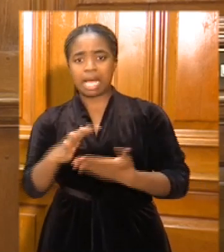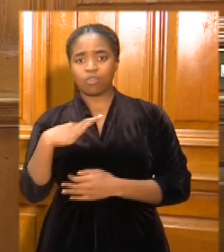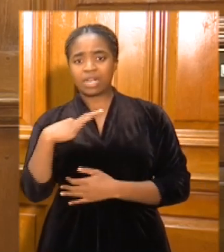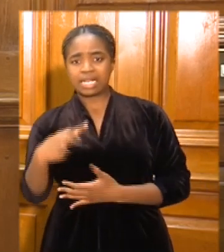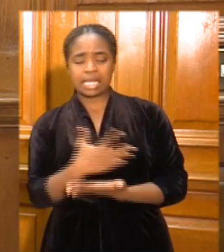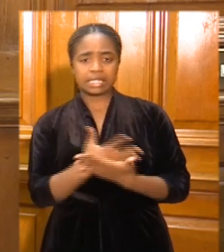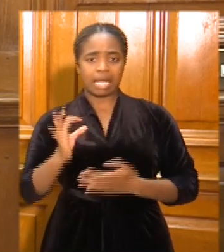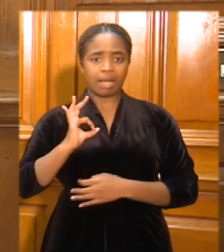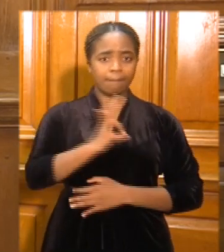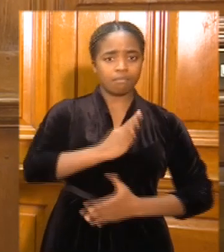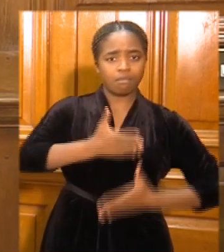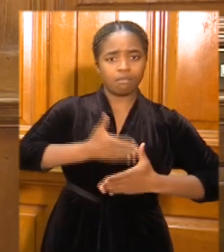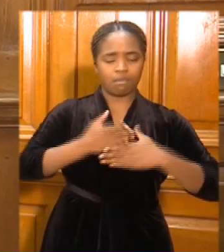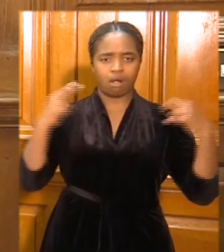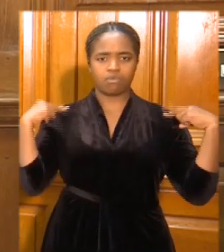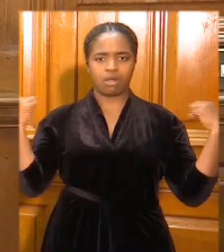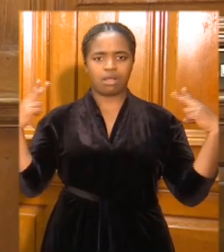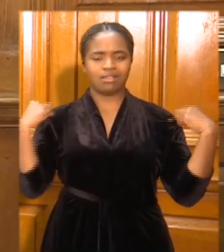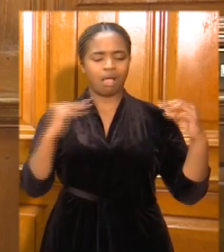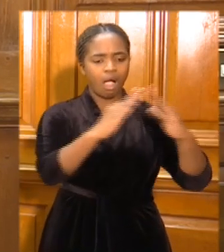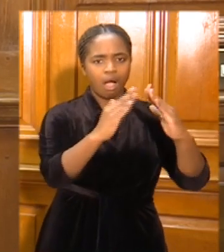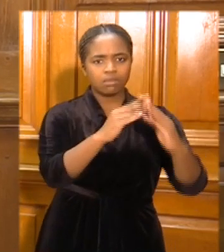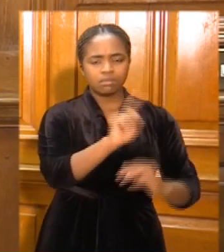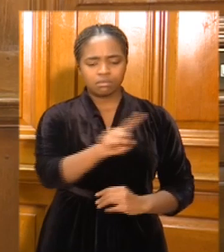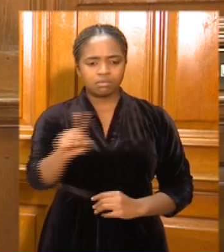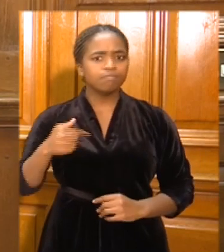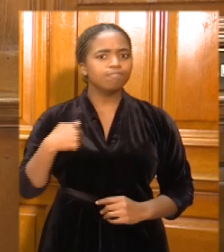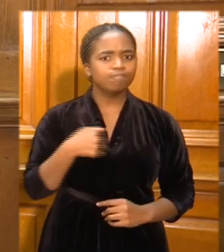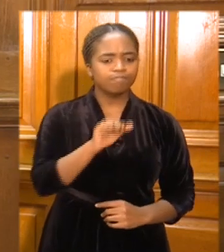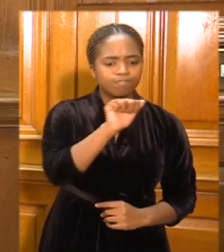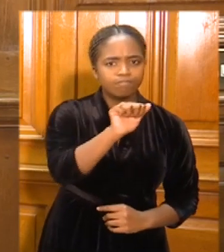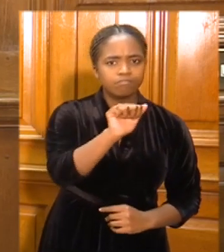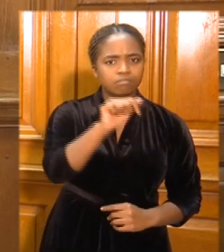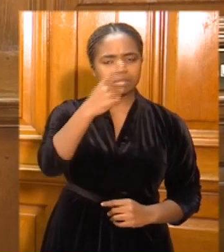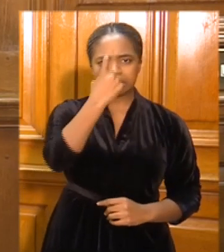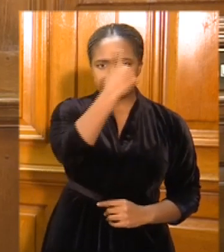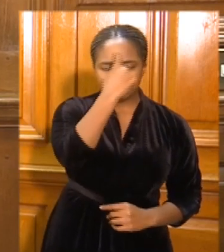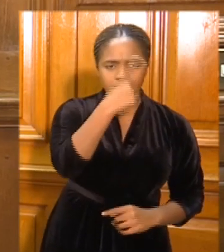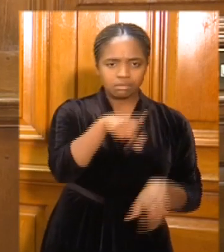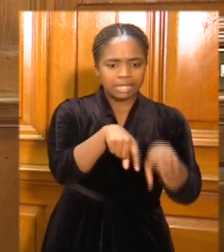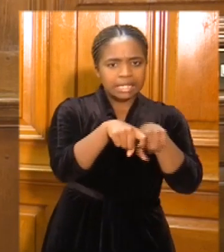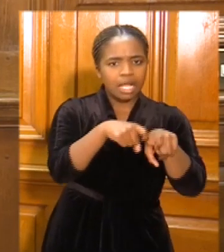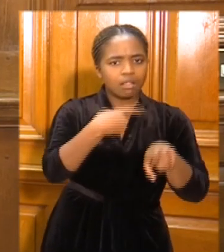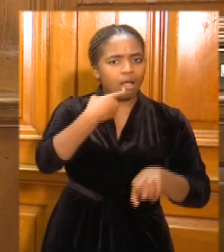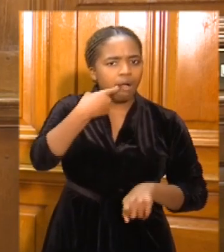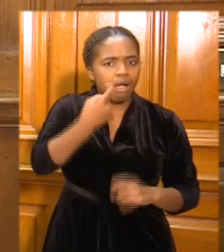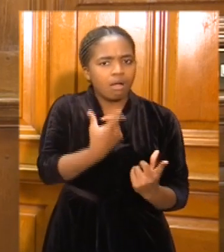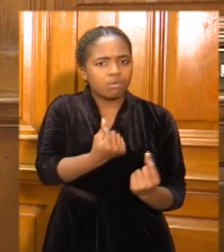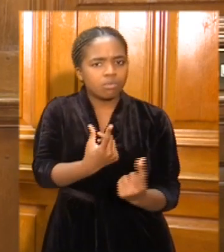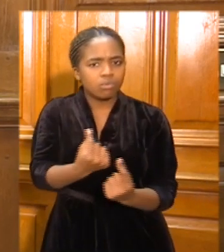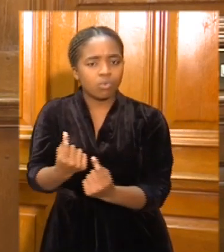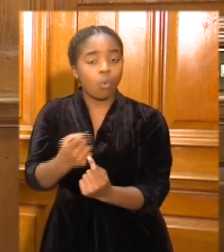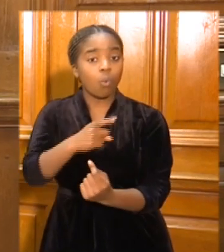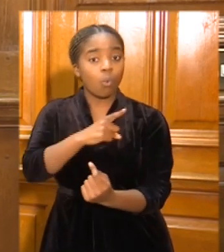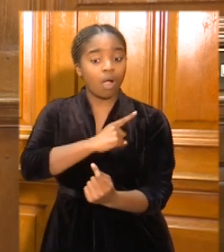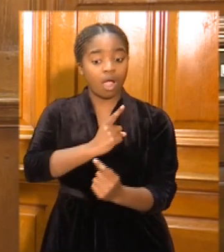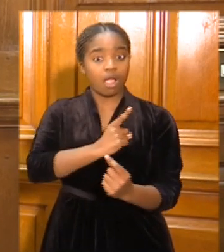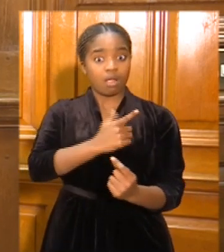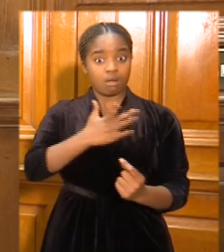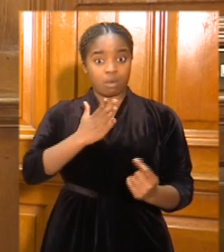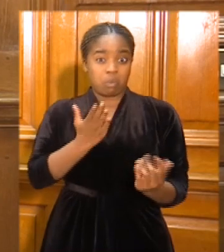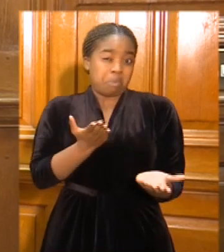the country to identify possible cases of coronavirus. In preparation for the expected